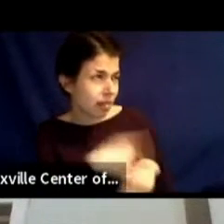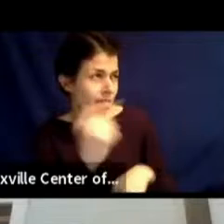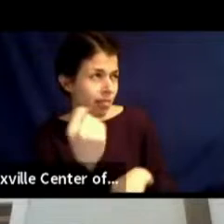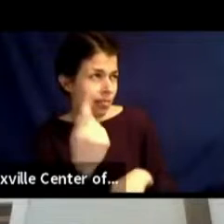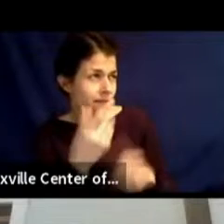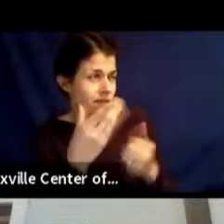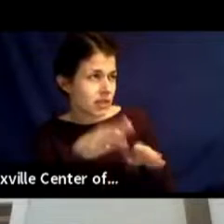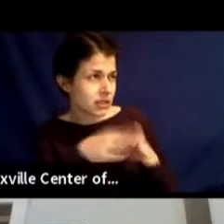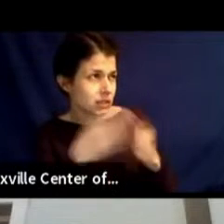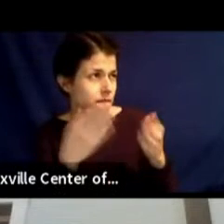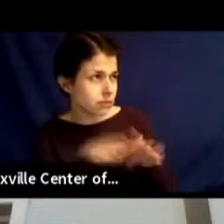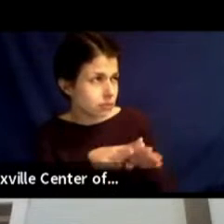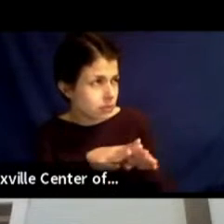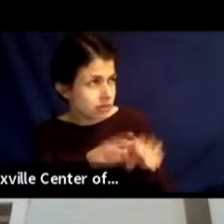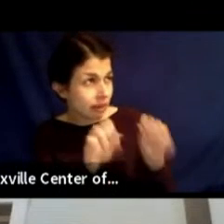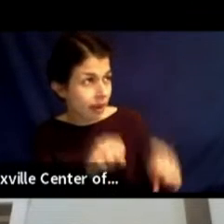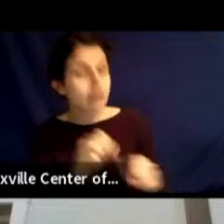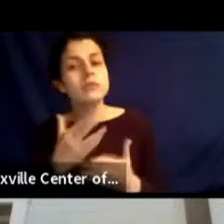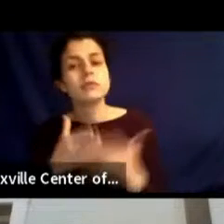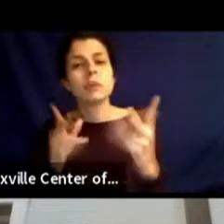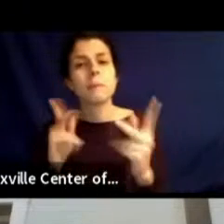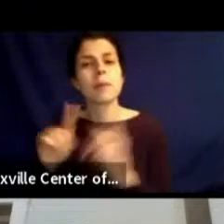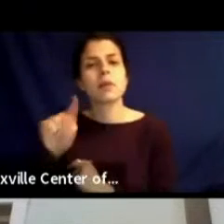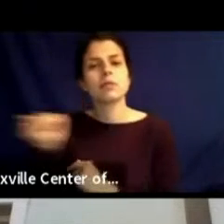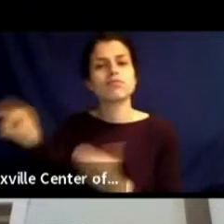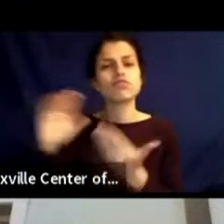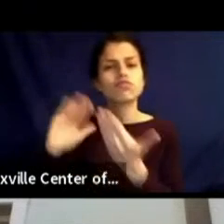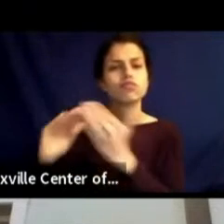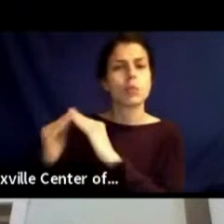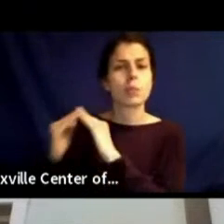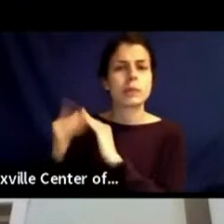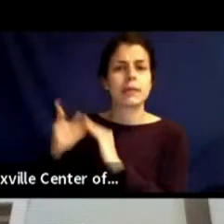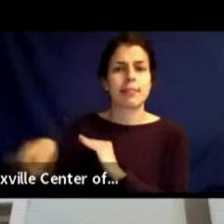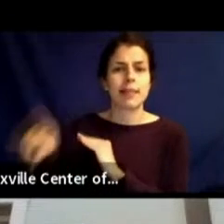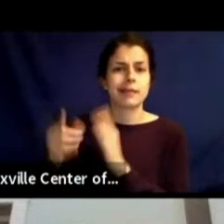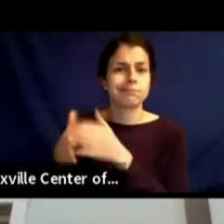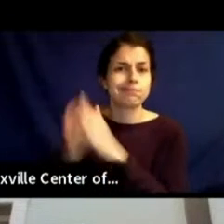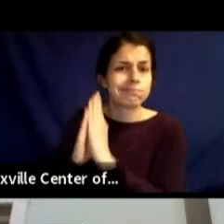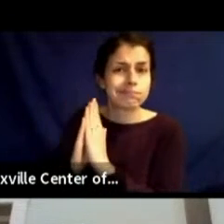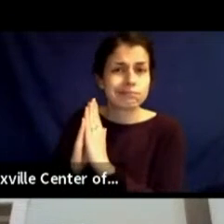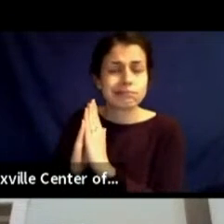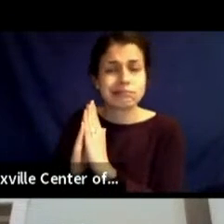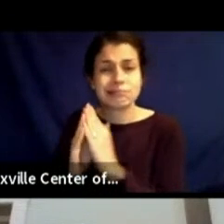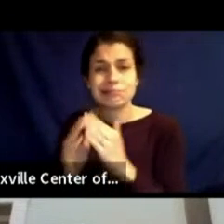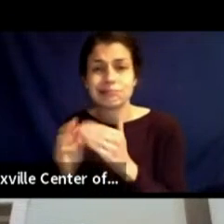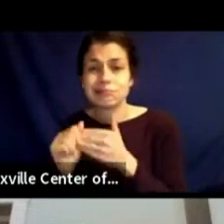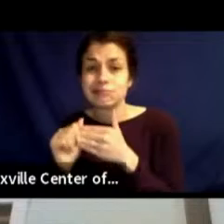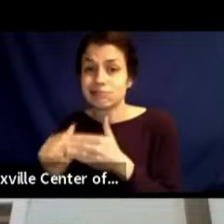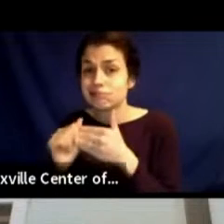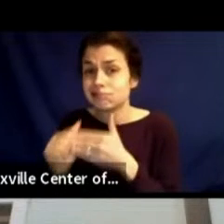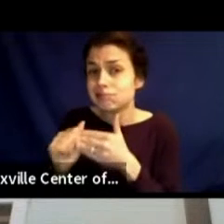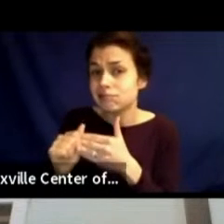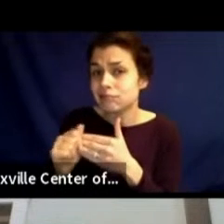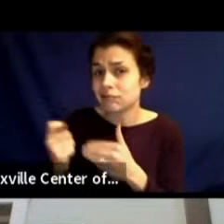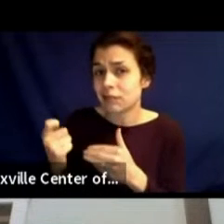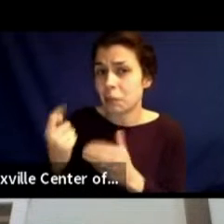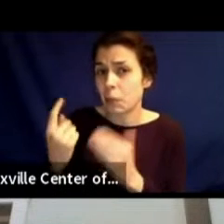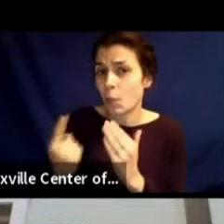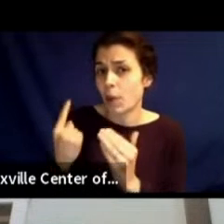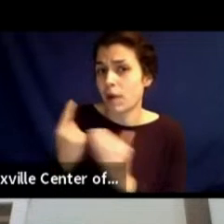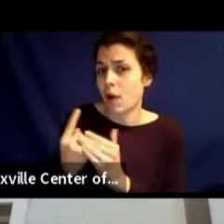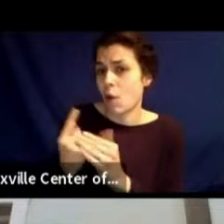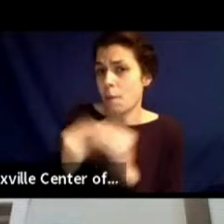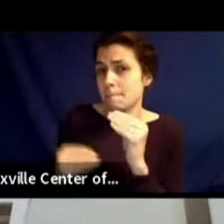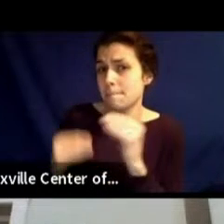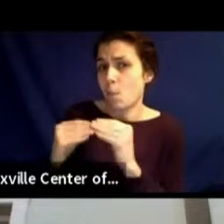in the community who were hoping for giving a little for them, wanting to add 1 more hour to